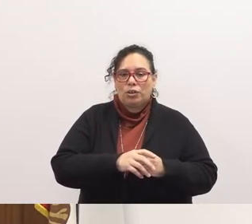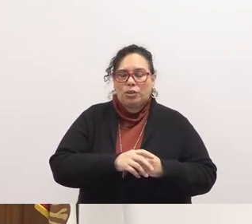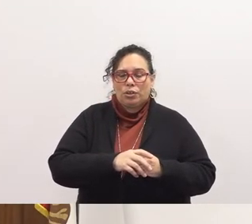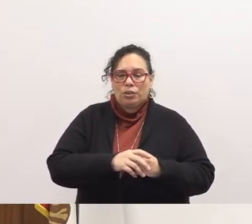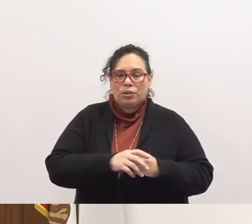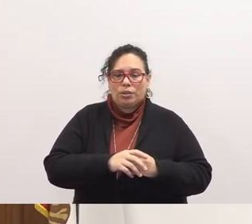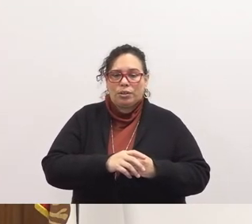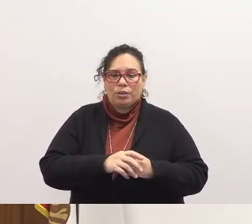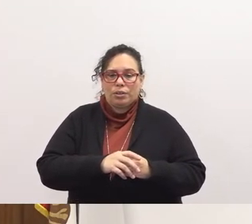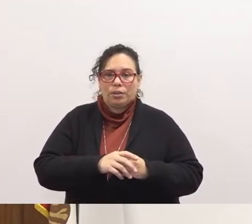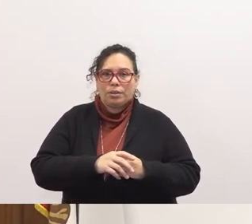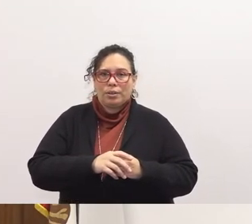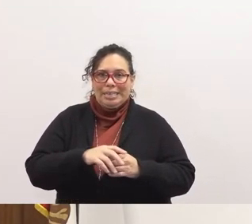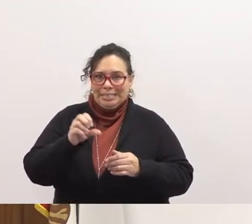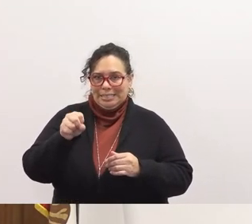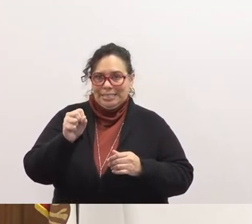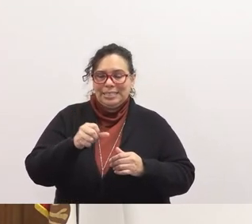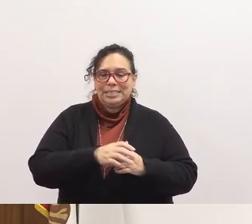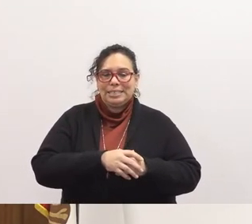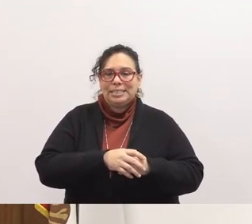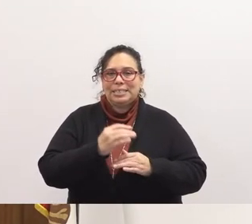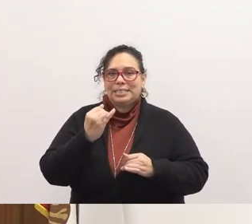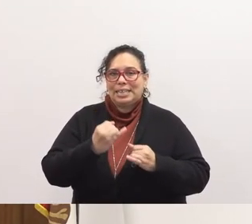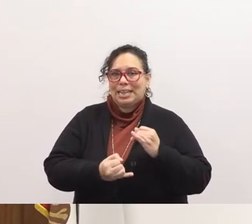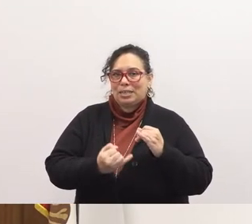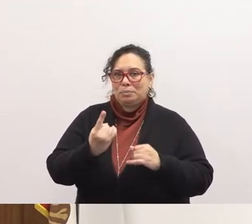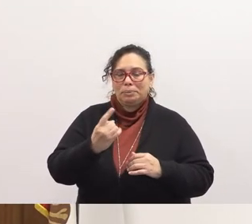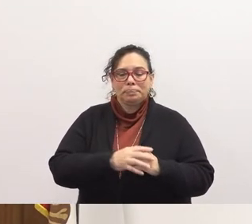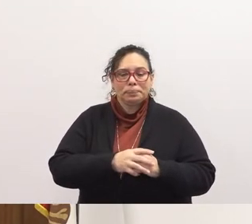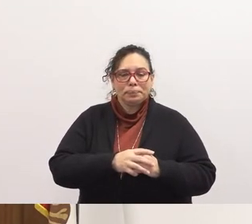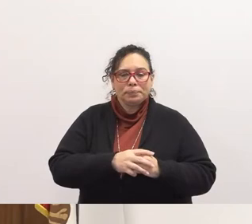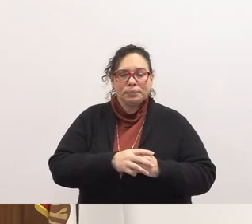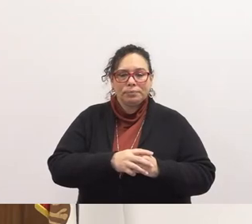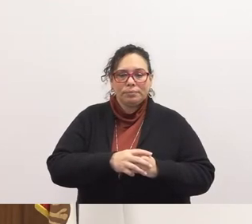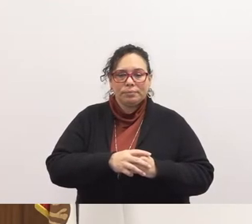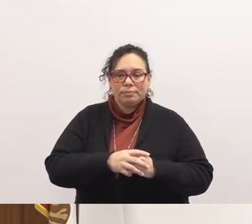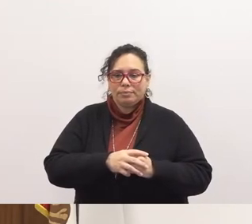Yes, Jennifer. And this is our last speaker.